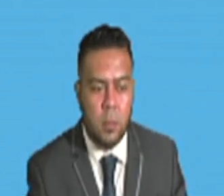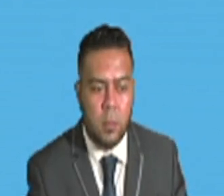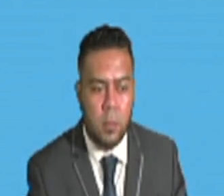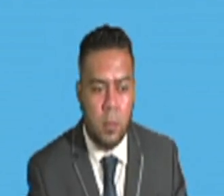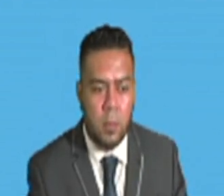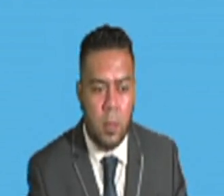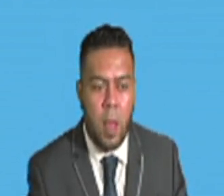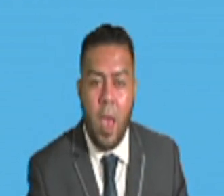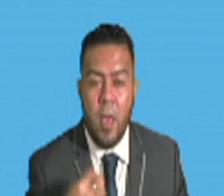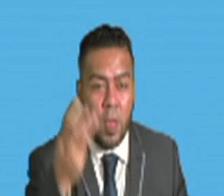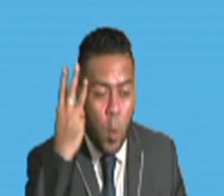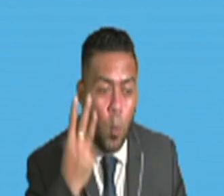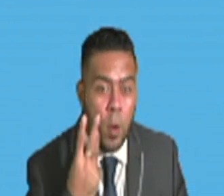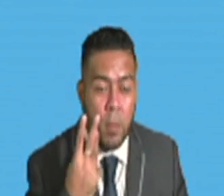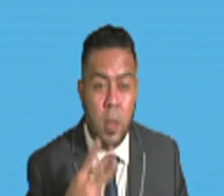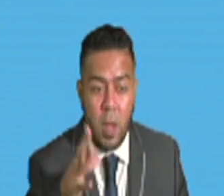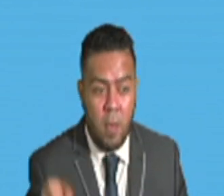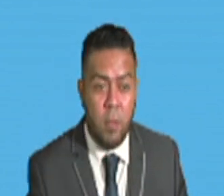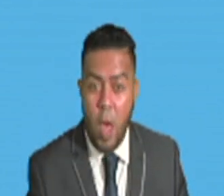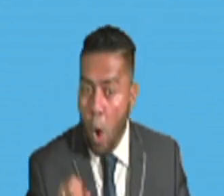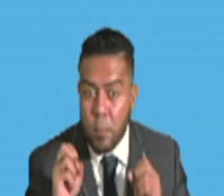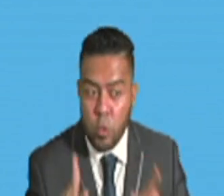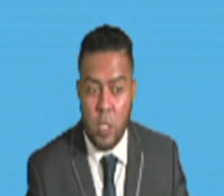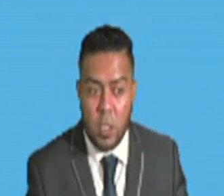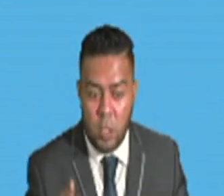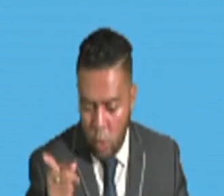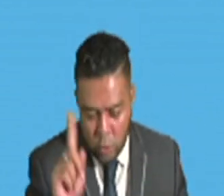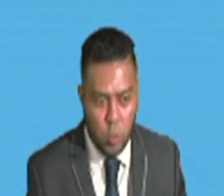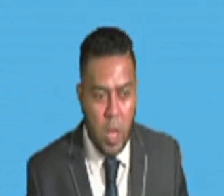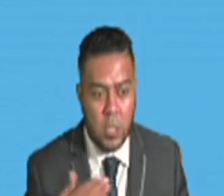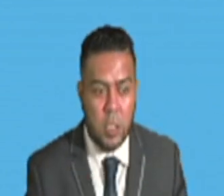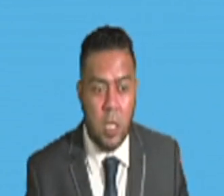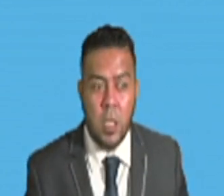And the women on the other side had the opportunity to do so, not just tonight,